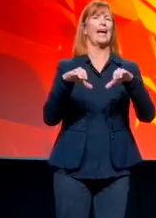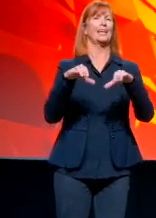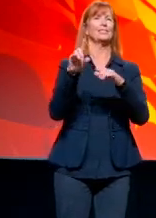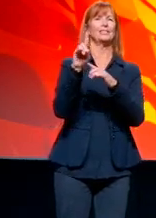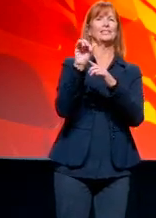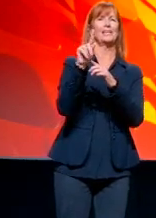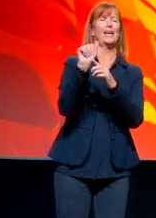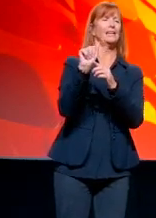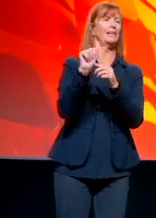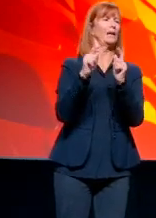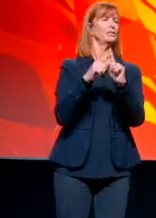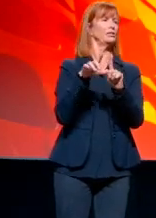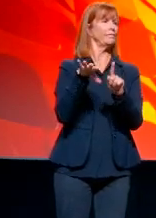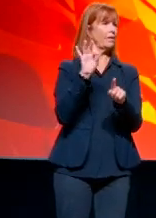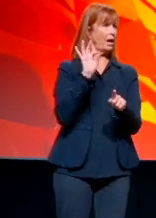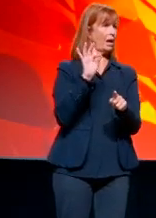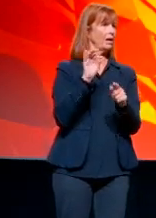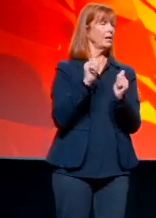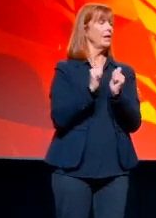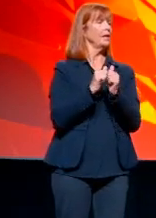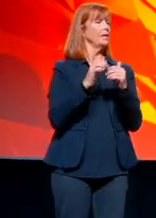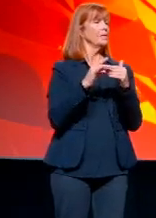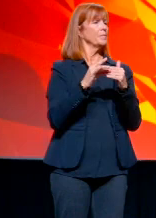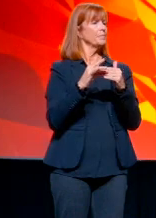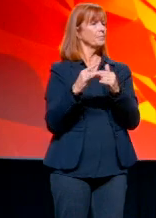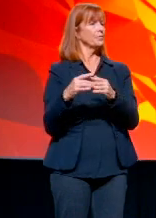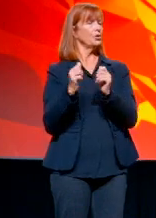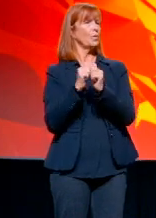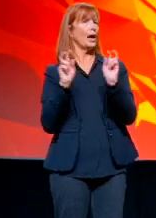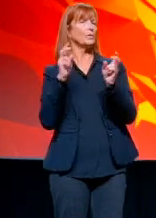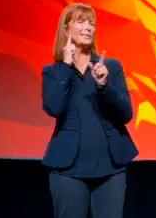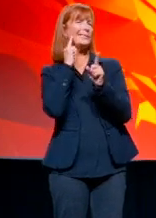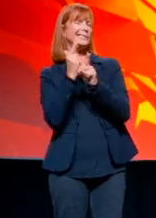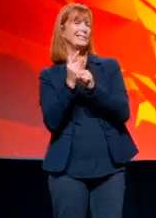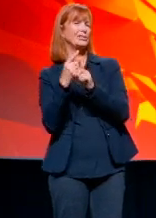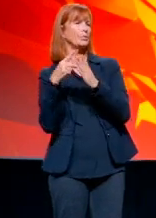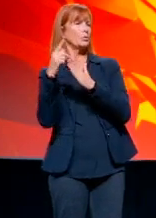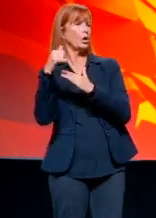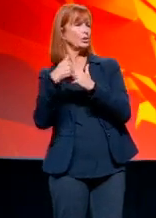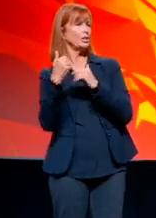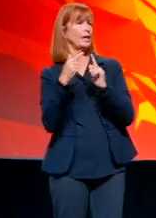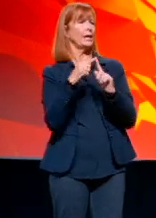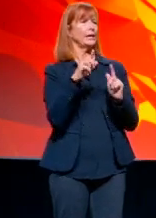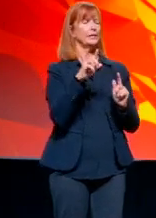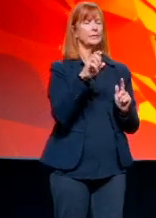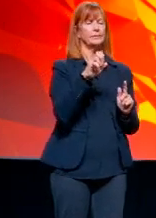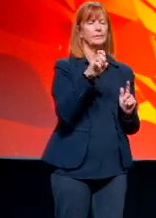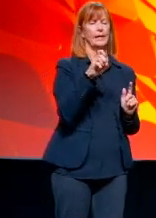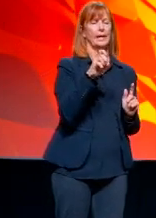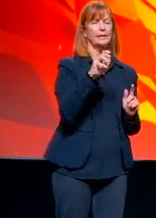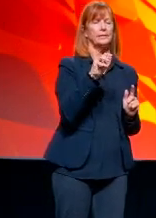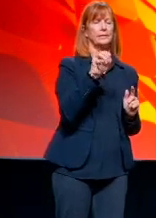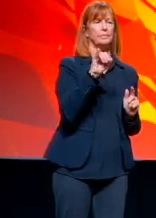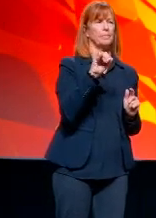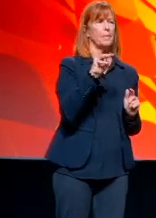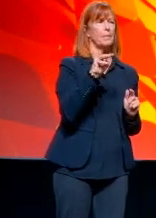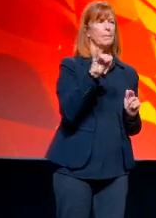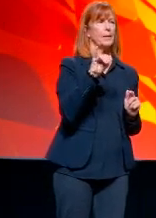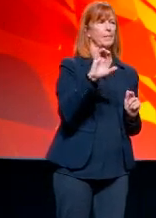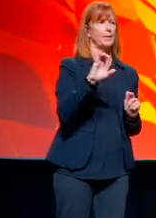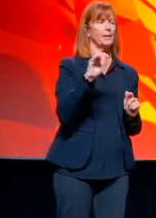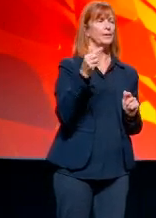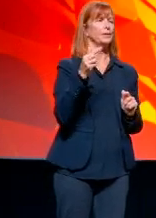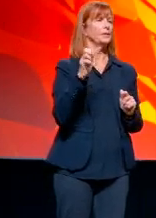foundation model training. So that leads to the sister project called Dex Mimicsion, which is the automated data generation pipeline. So